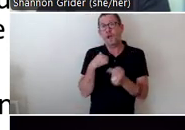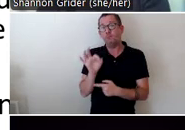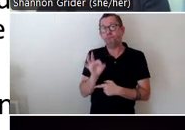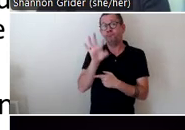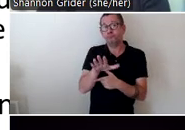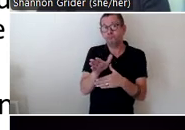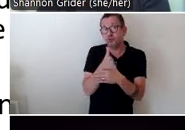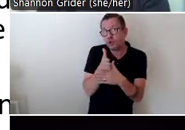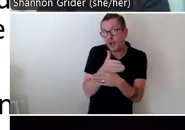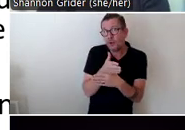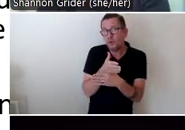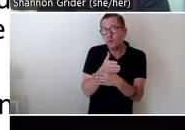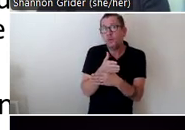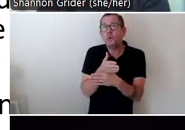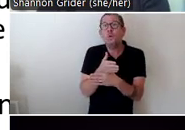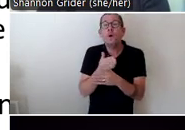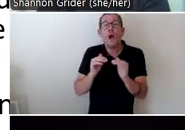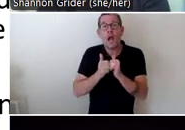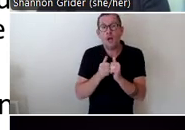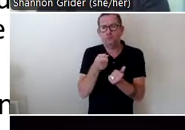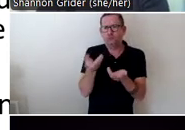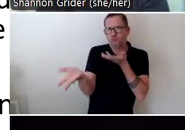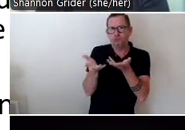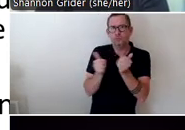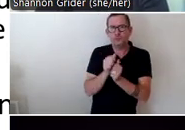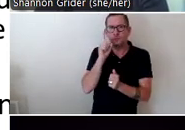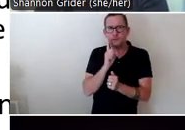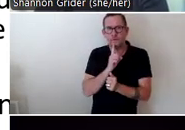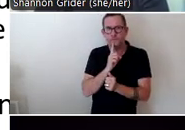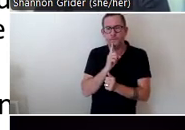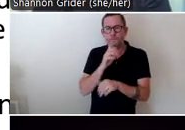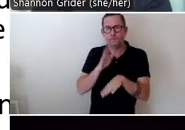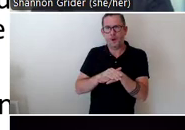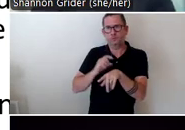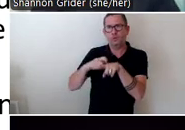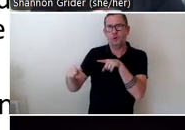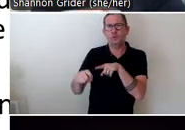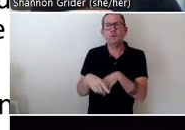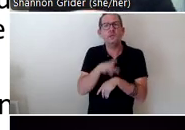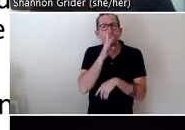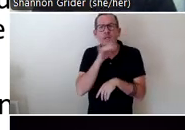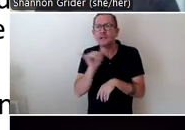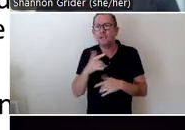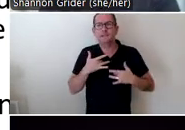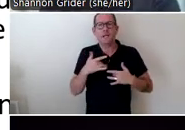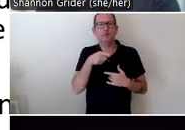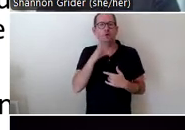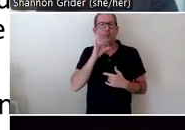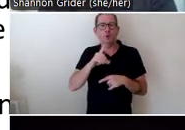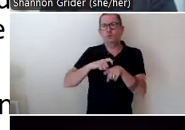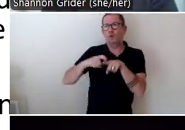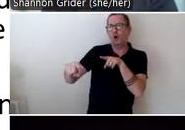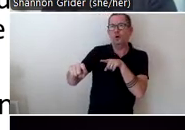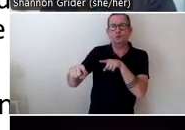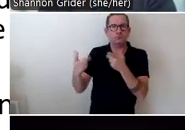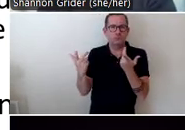Also, when you are using the relay service, I've put a couple of tips here for you of how to effectively have